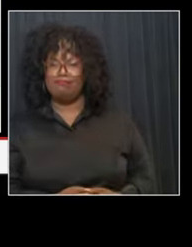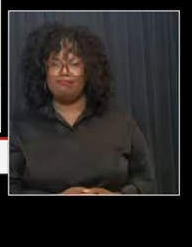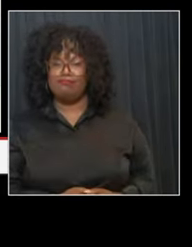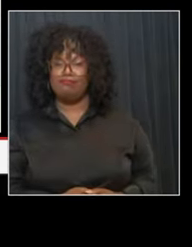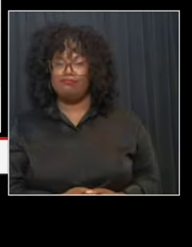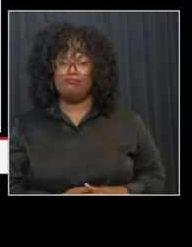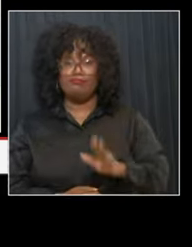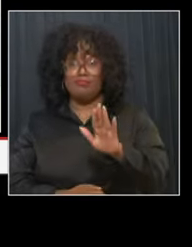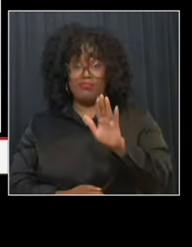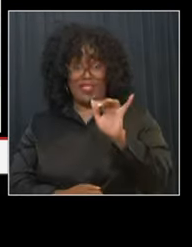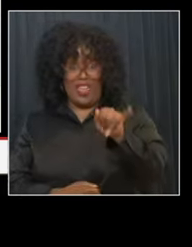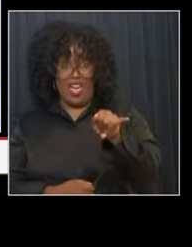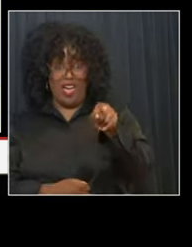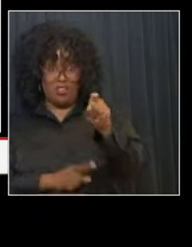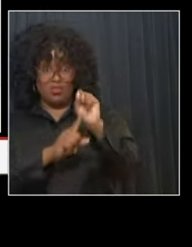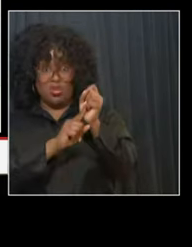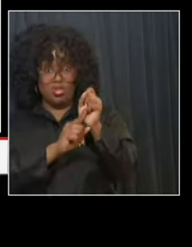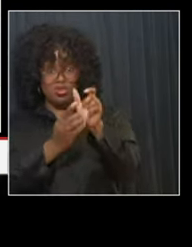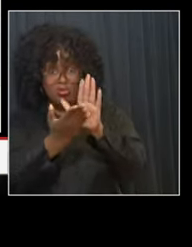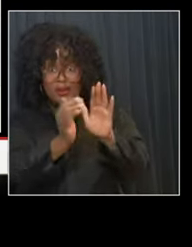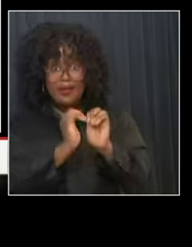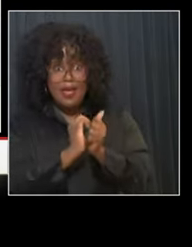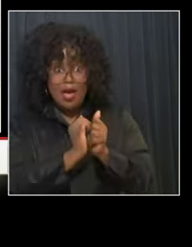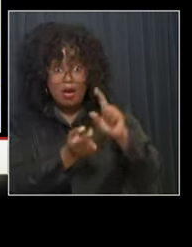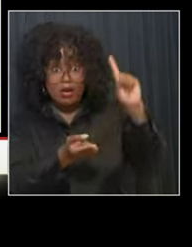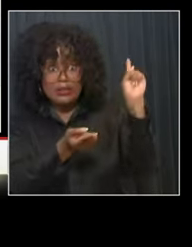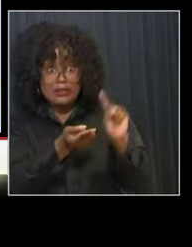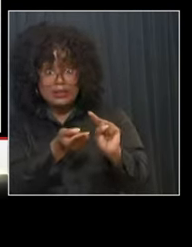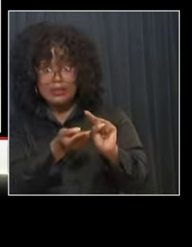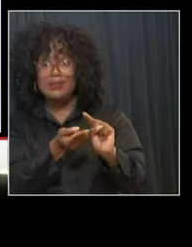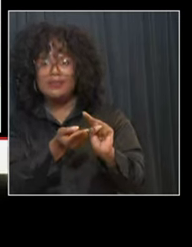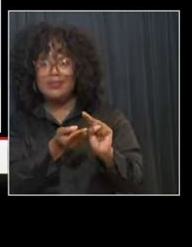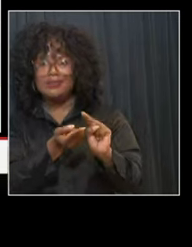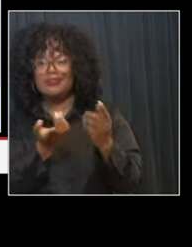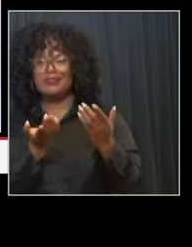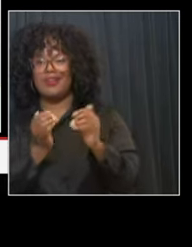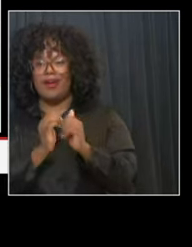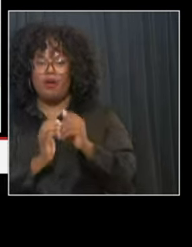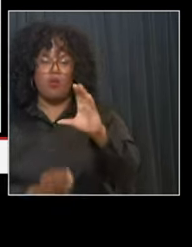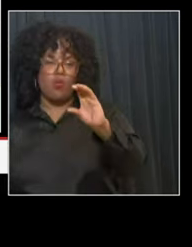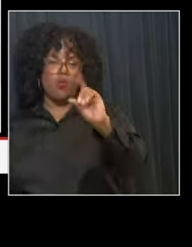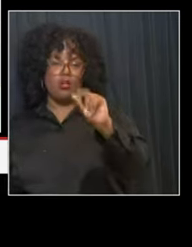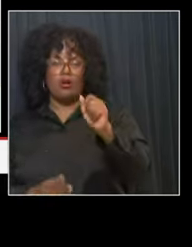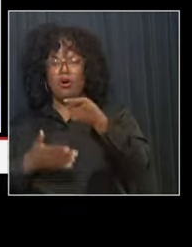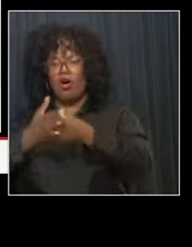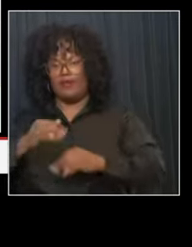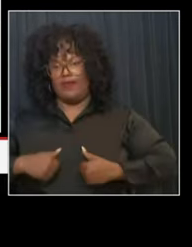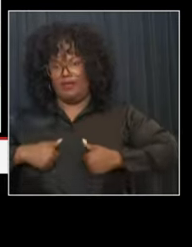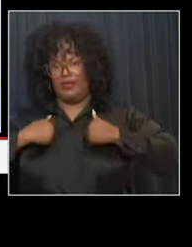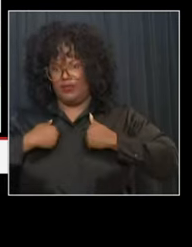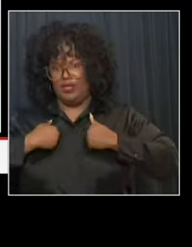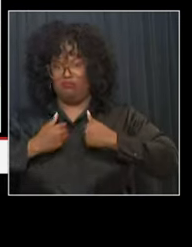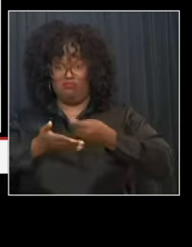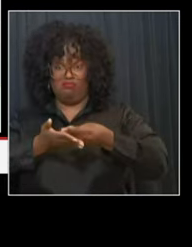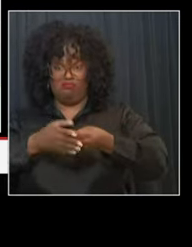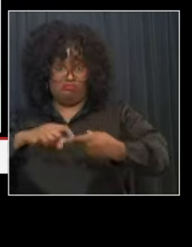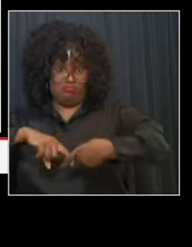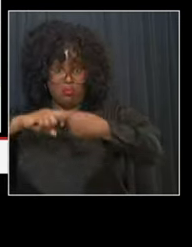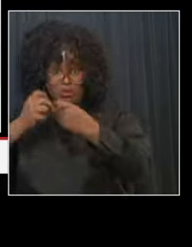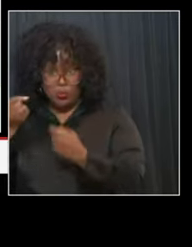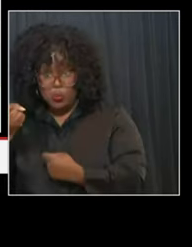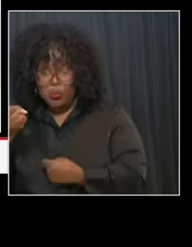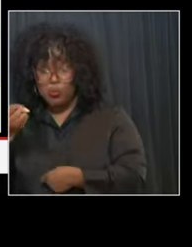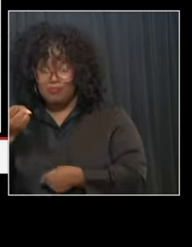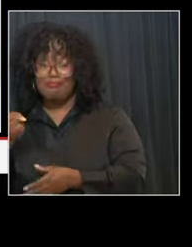for benefits, and second is to adjust the temporary reduction in benefits for households who do not meet requirements for